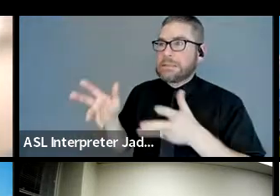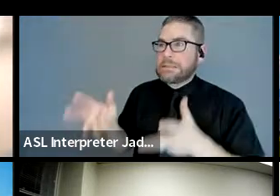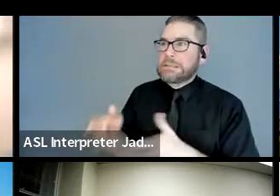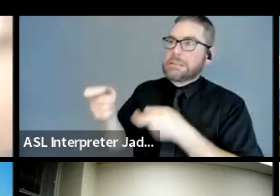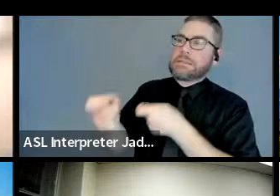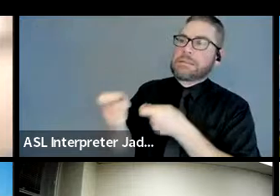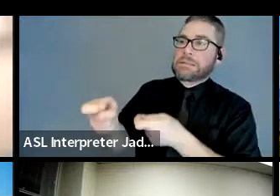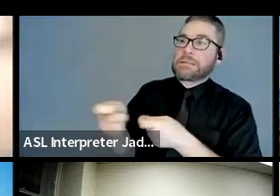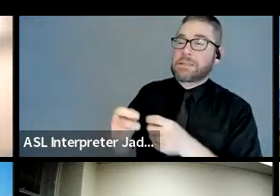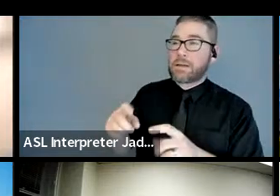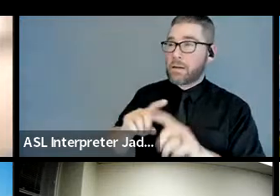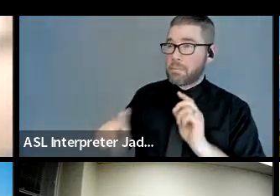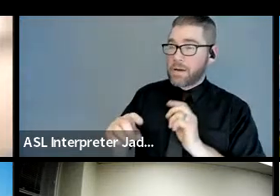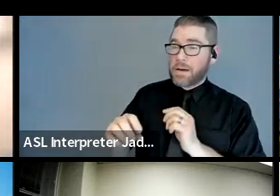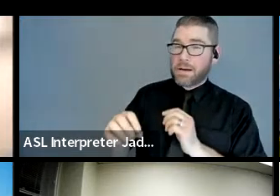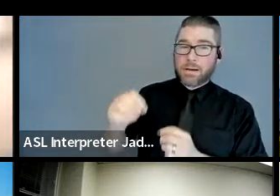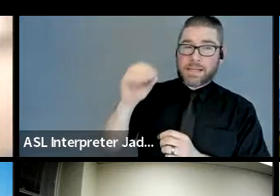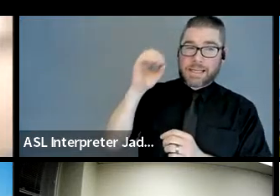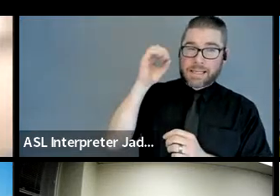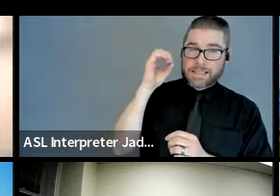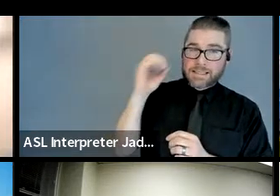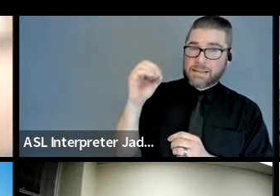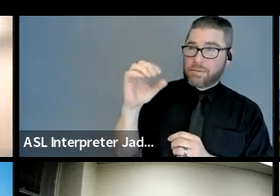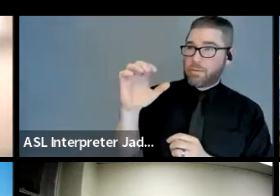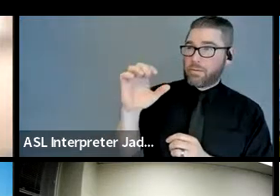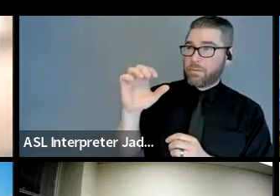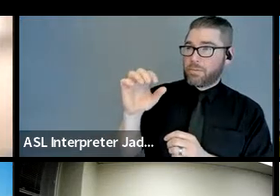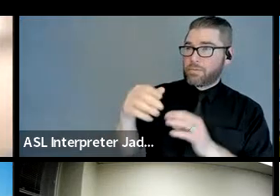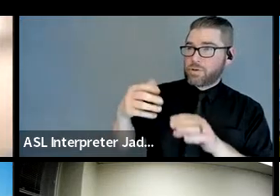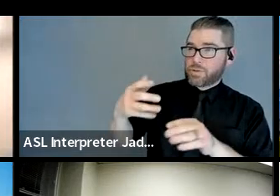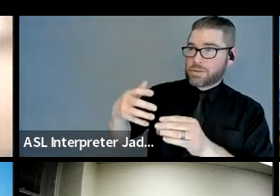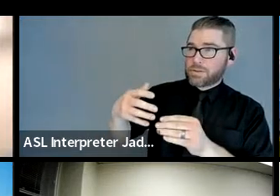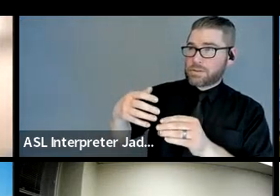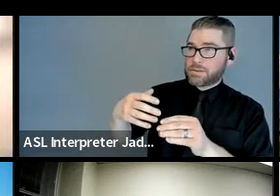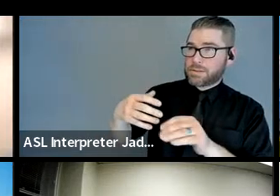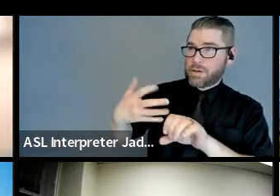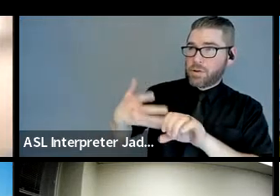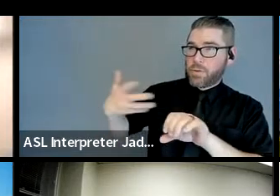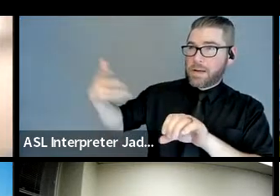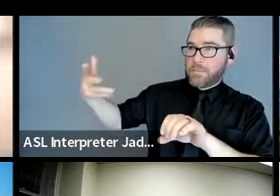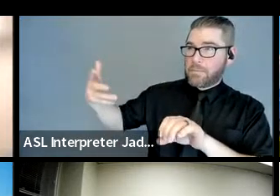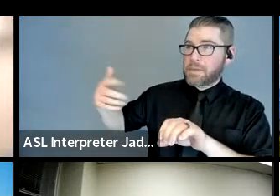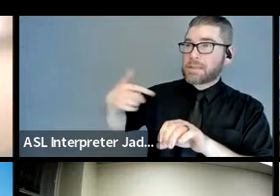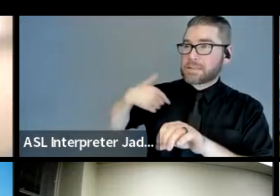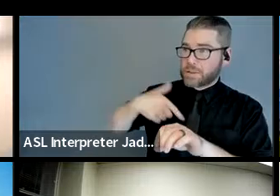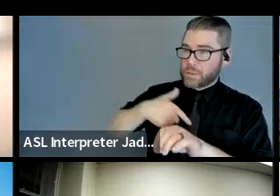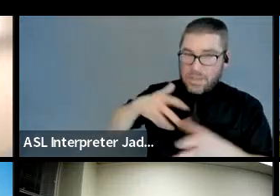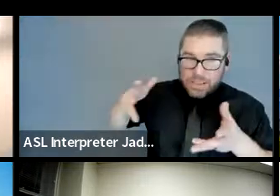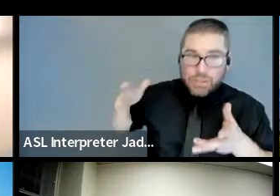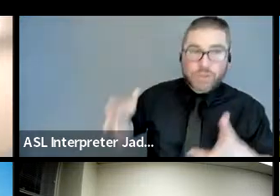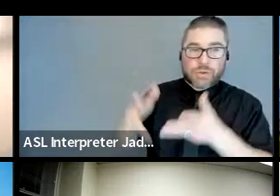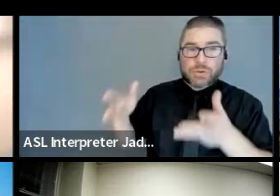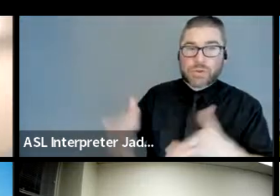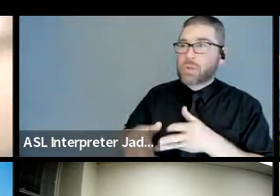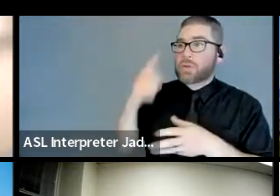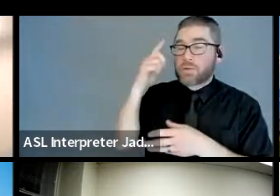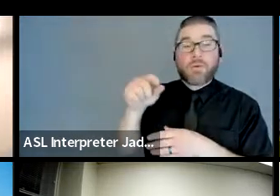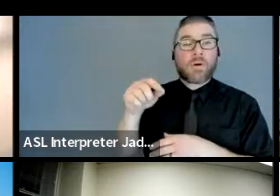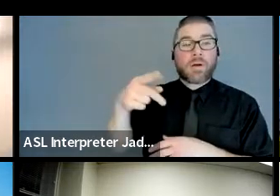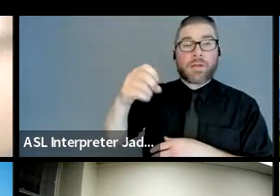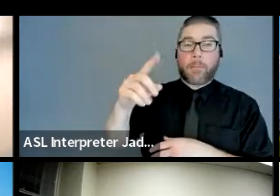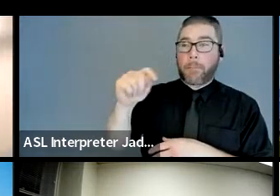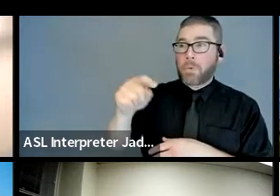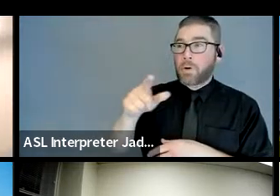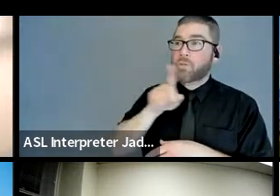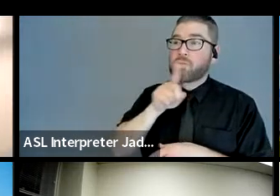zero emission, like cargo handling equipment that the port does own, yes, we are pushing for zero emission